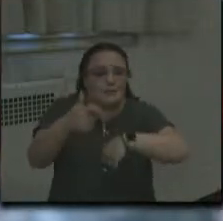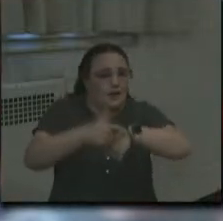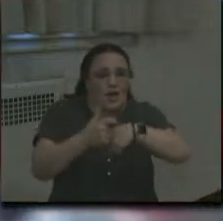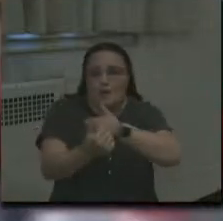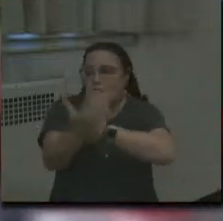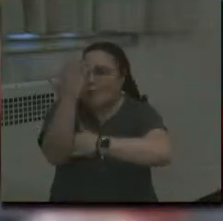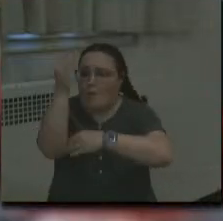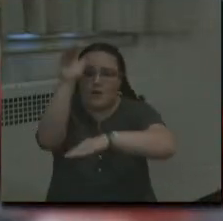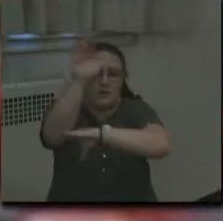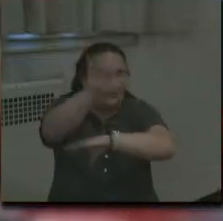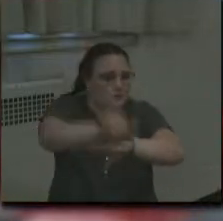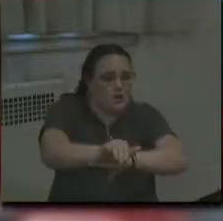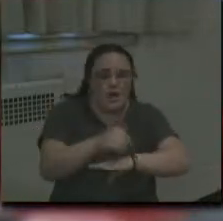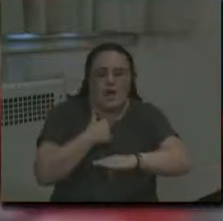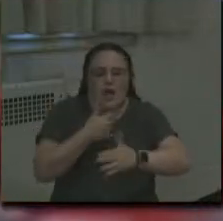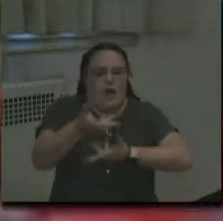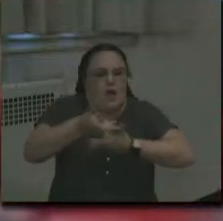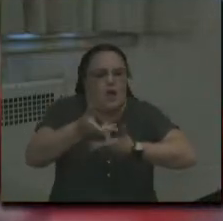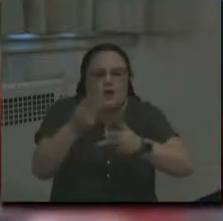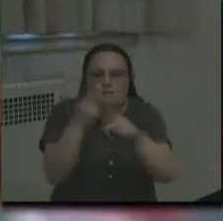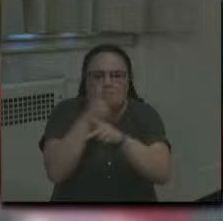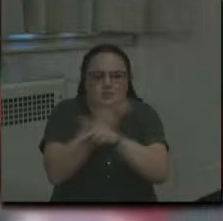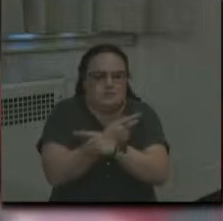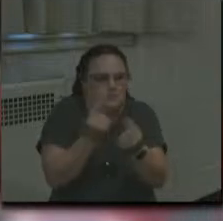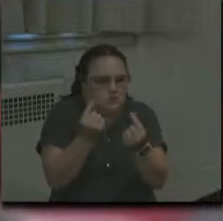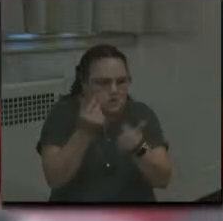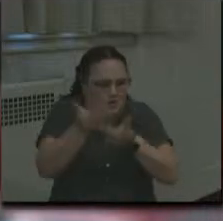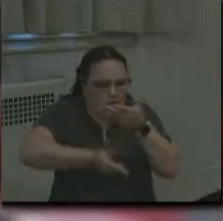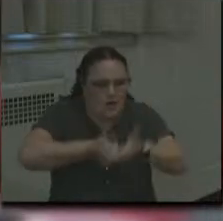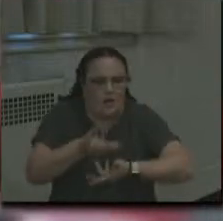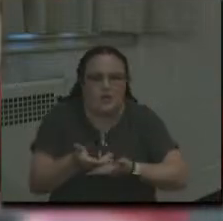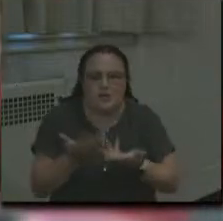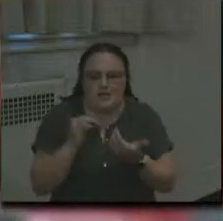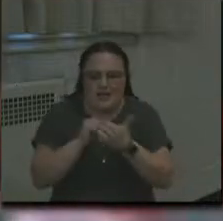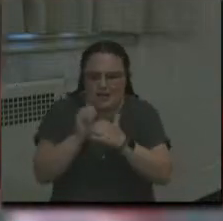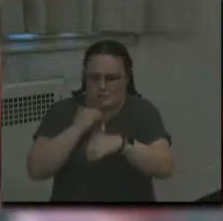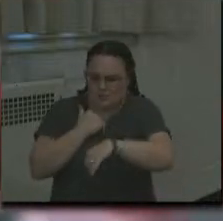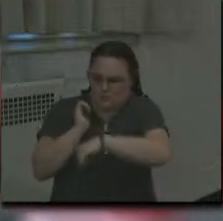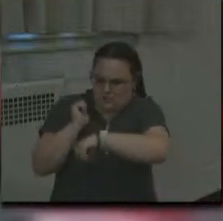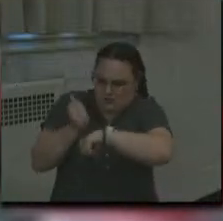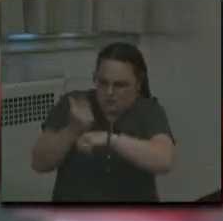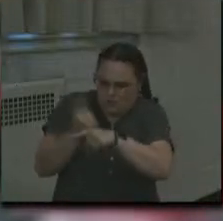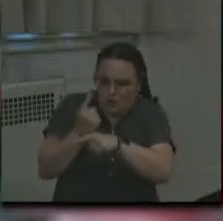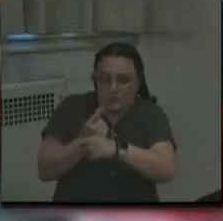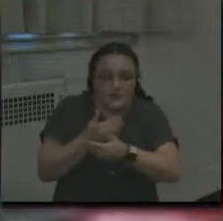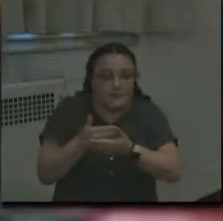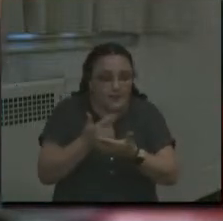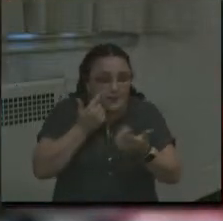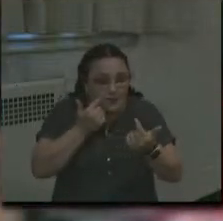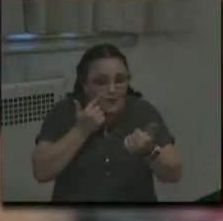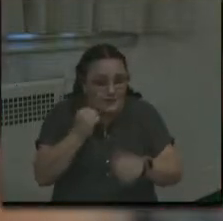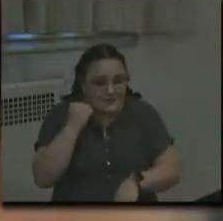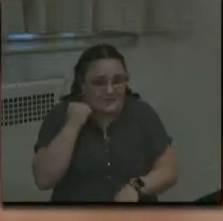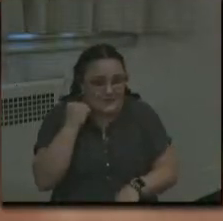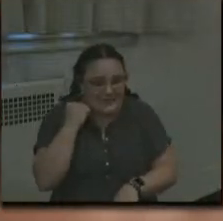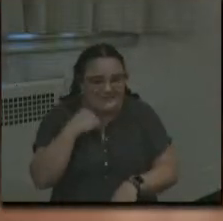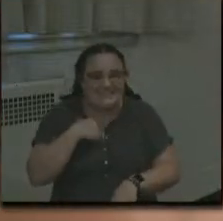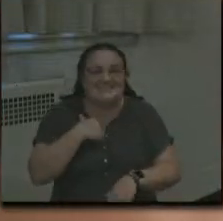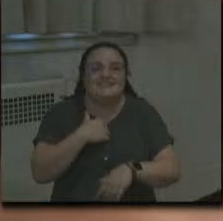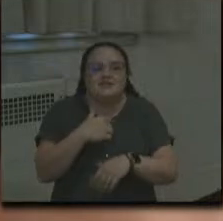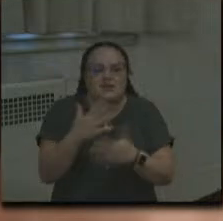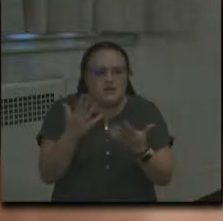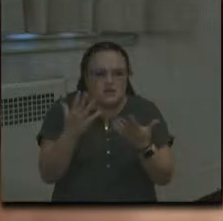in the morning in order for us to figure out how we're going to position ourselves to get things done. Thank you for always being available and putting